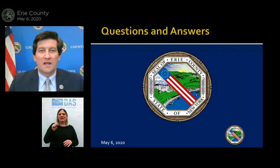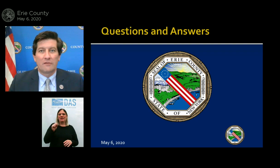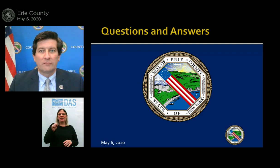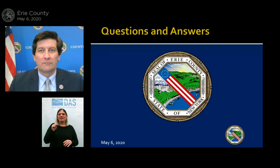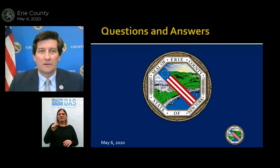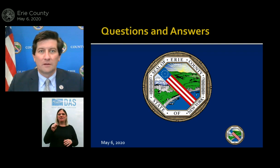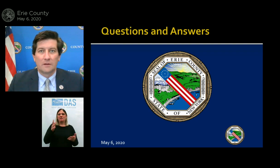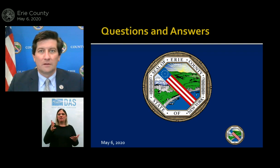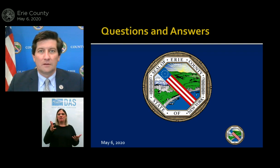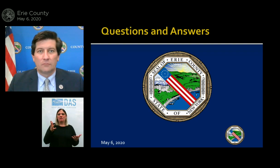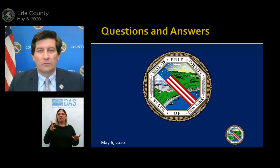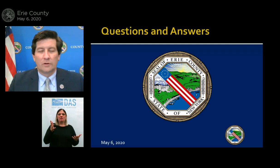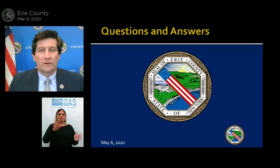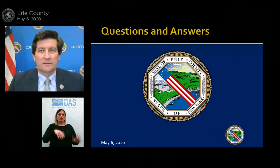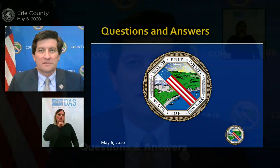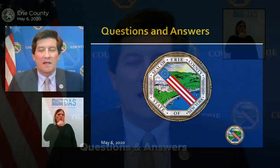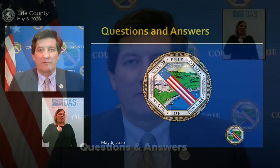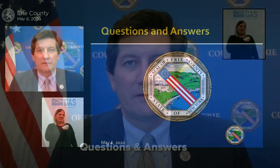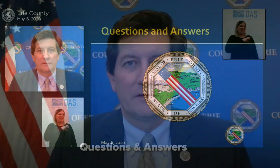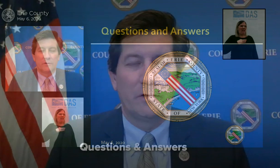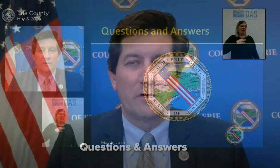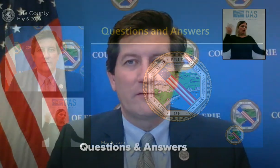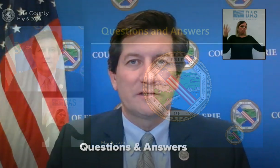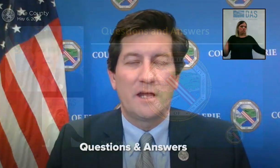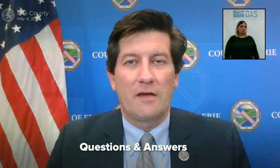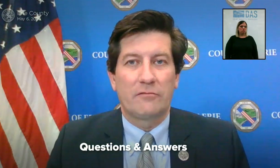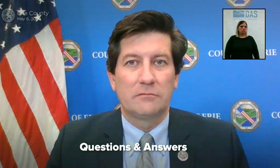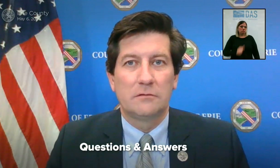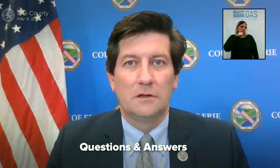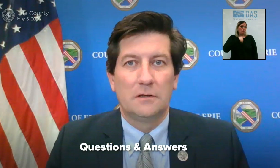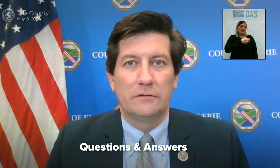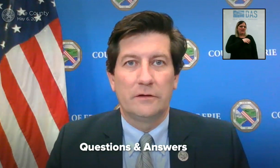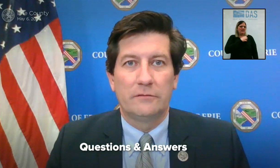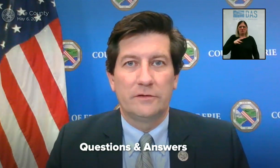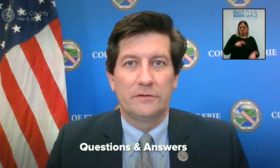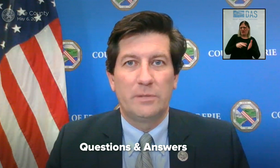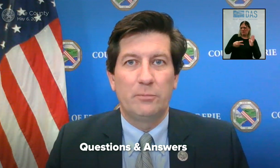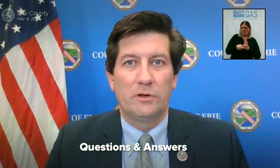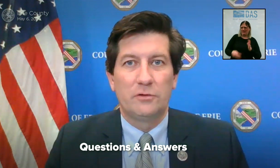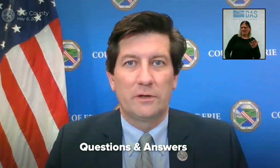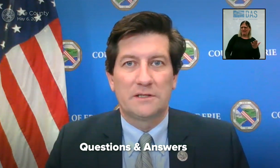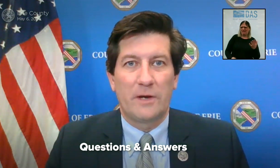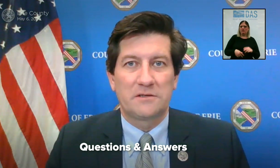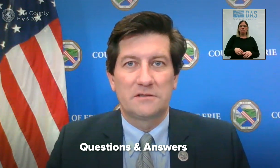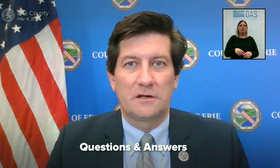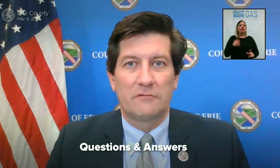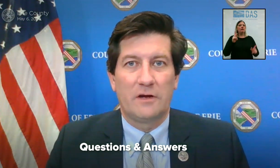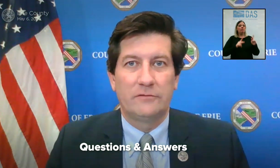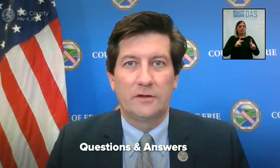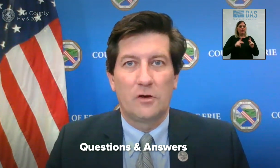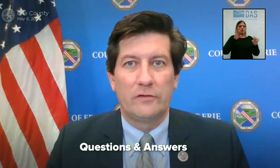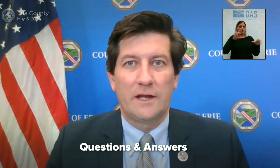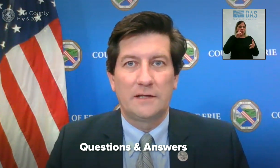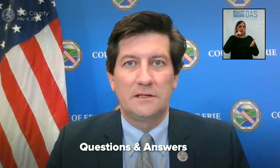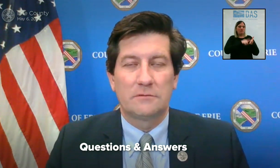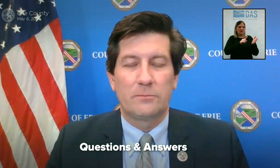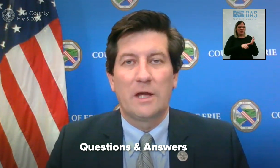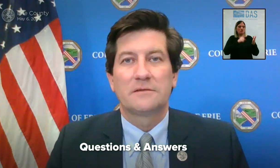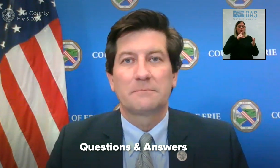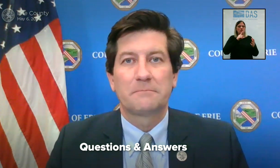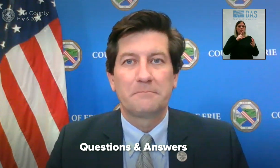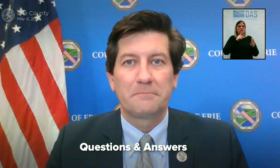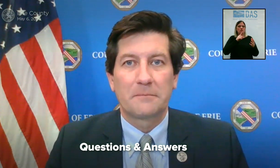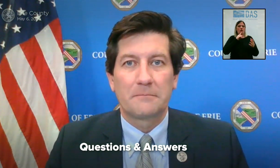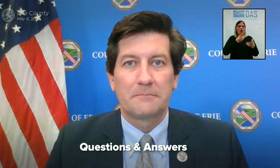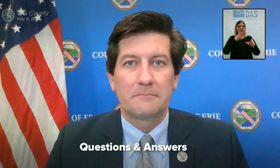the private staff. company can go out and- We don't have the staff. Huh? We don't have the staff. What do you mean? The people who are doing inspections are involved in the COVID-19